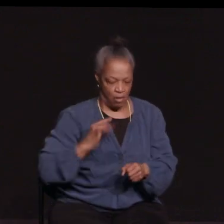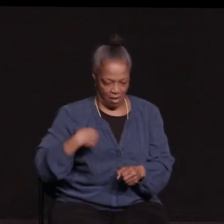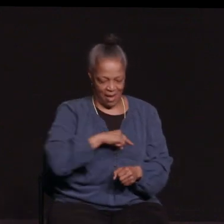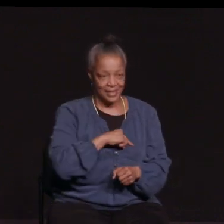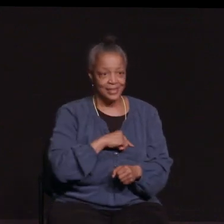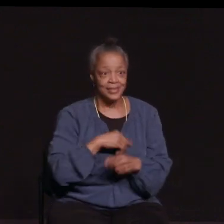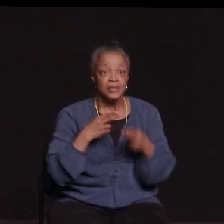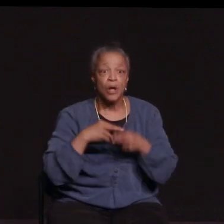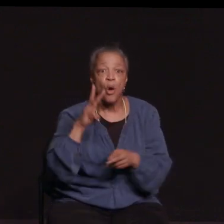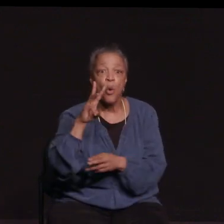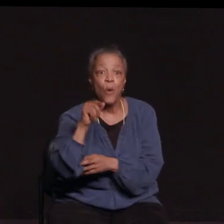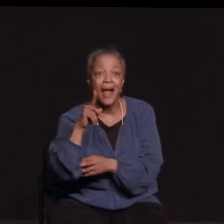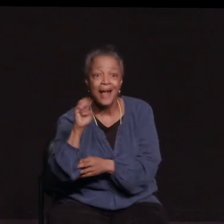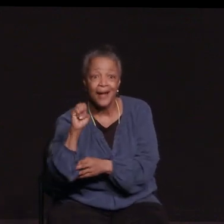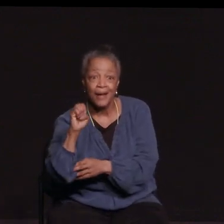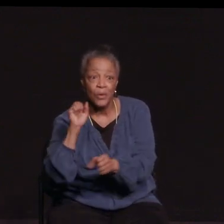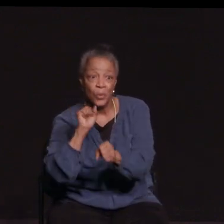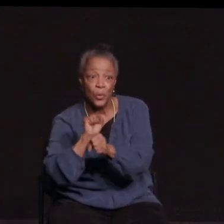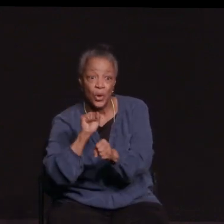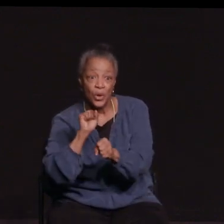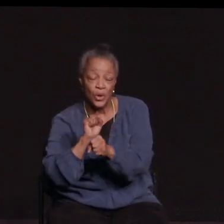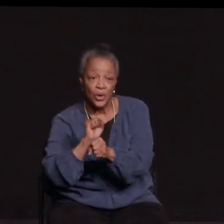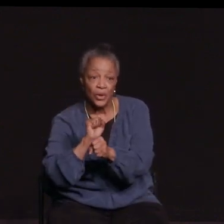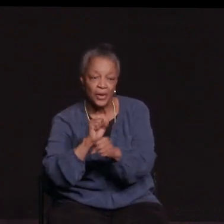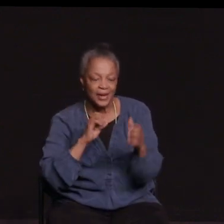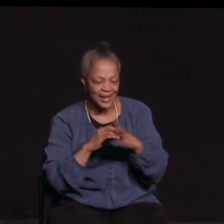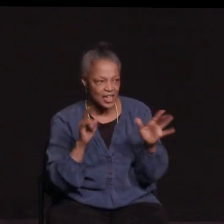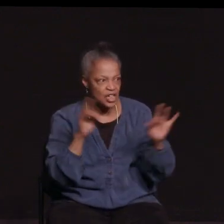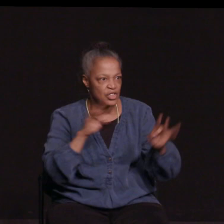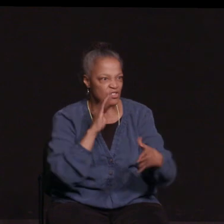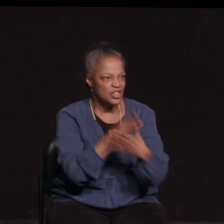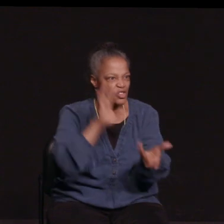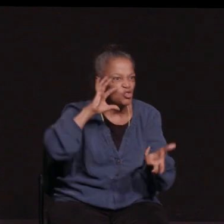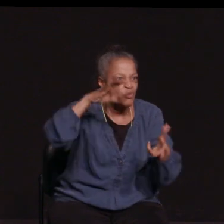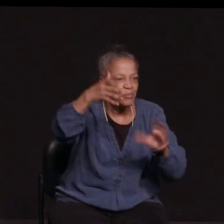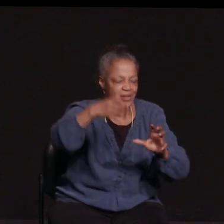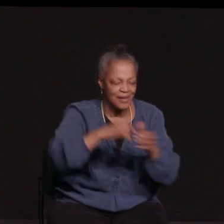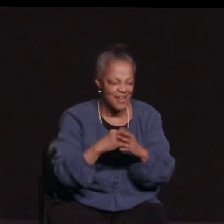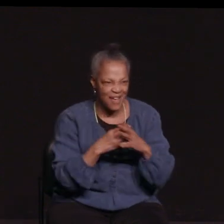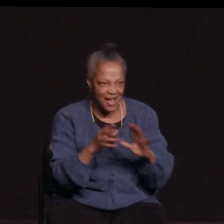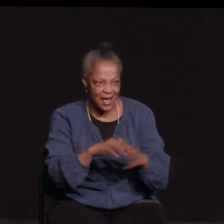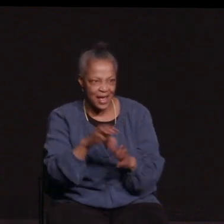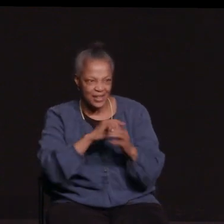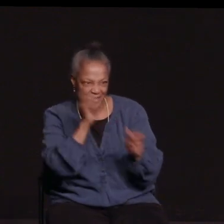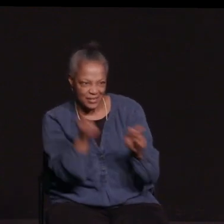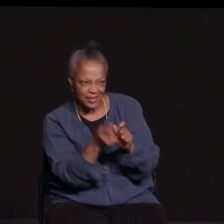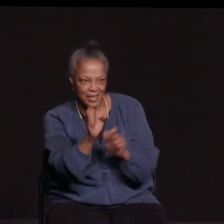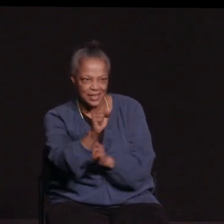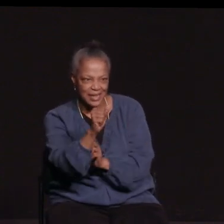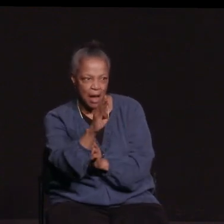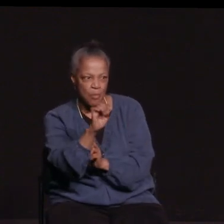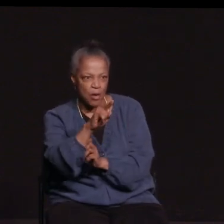work, tactual disruption, and sabotage.